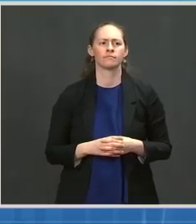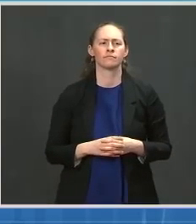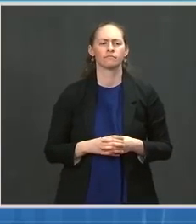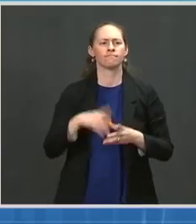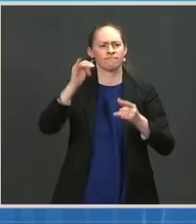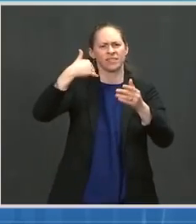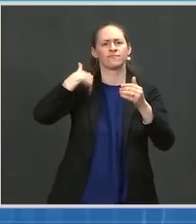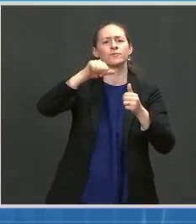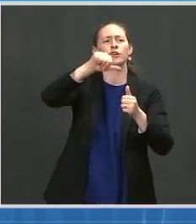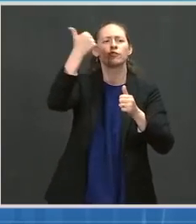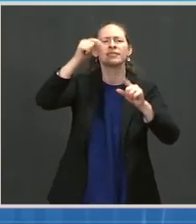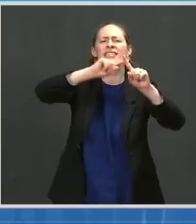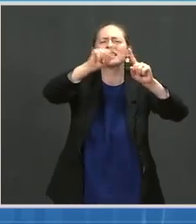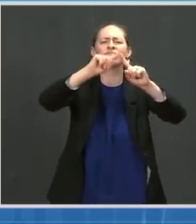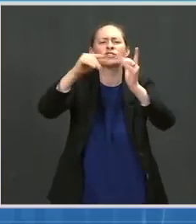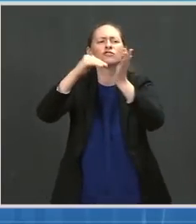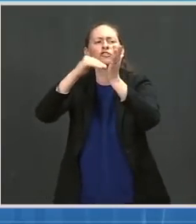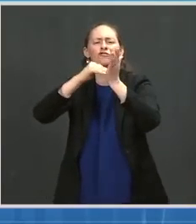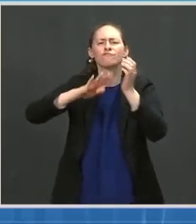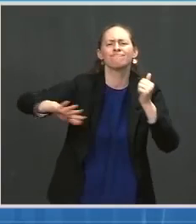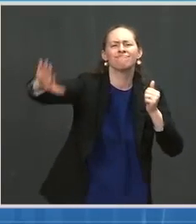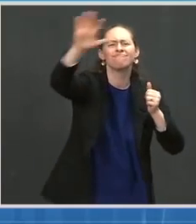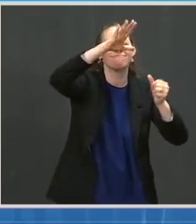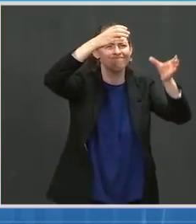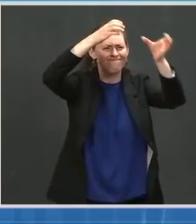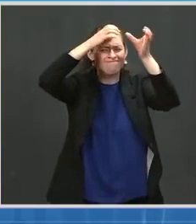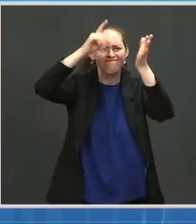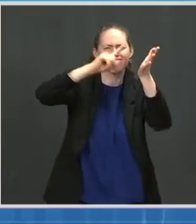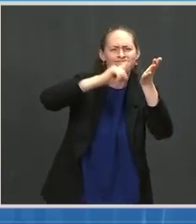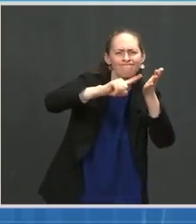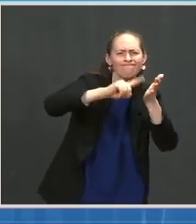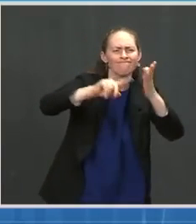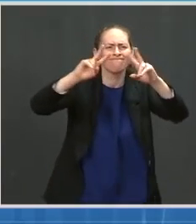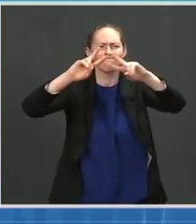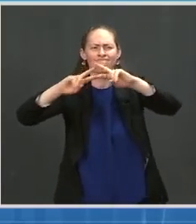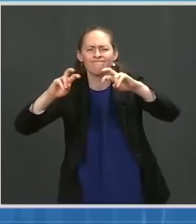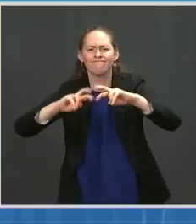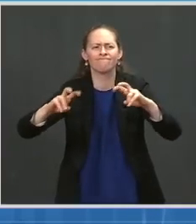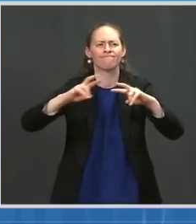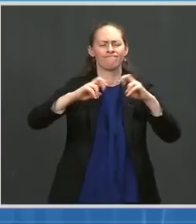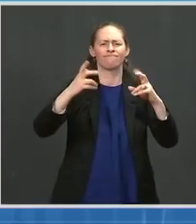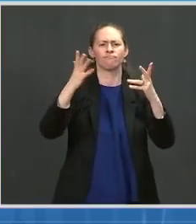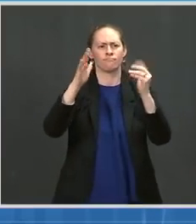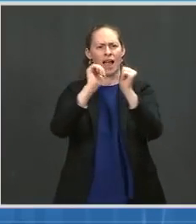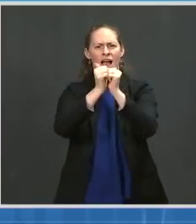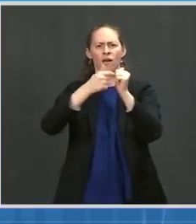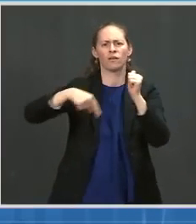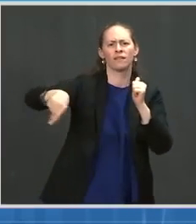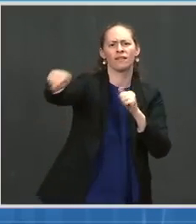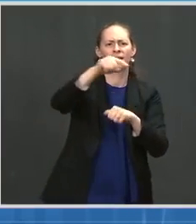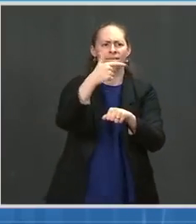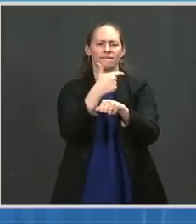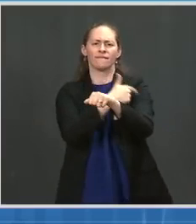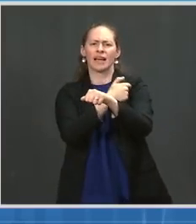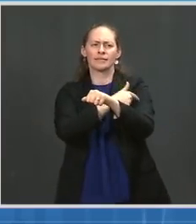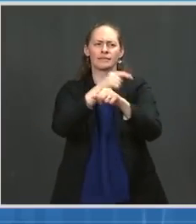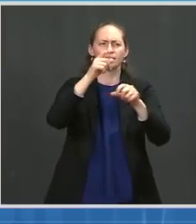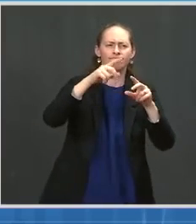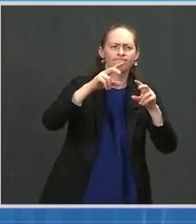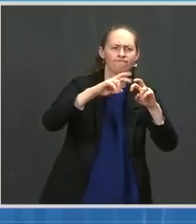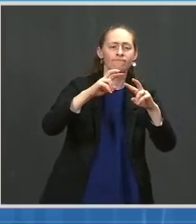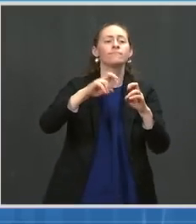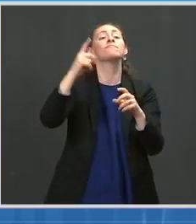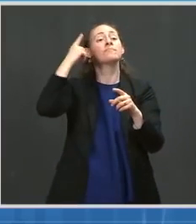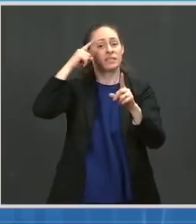to develop a MERS coronavirus vaccine, namely taking the spike protein and stabilizing it